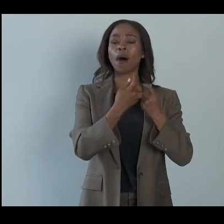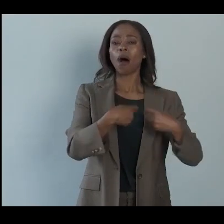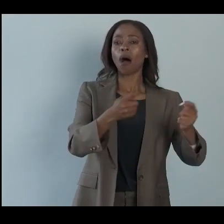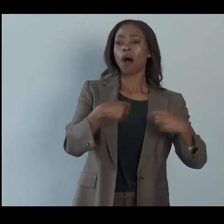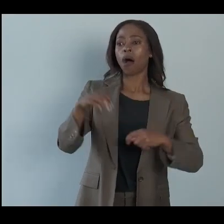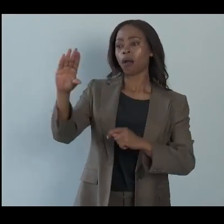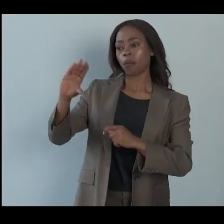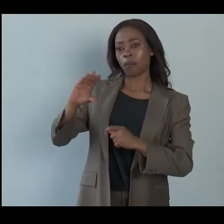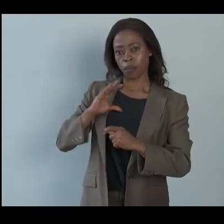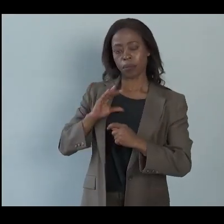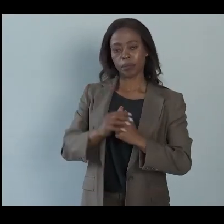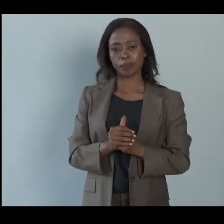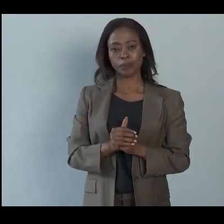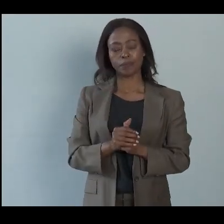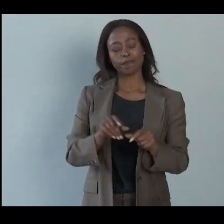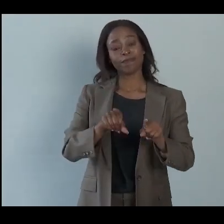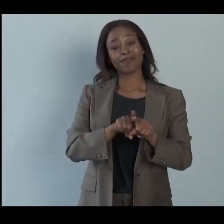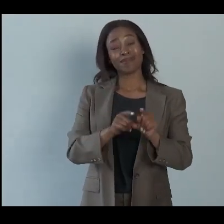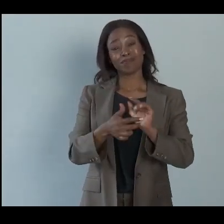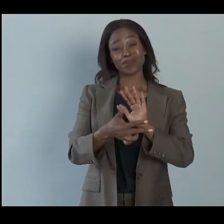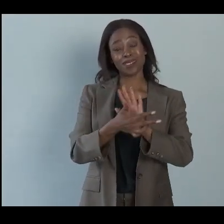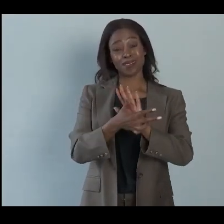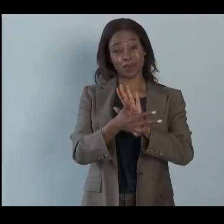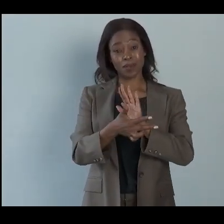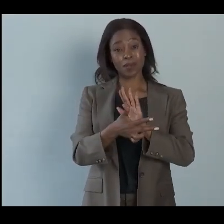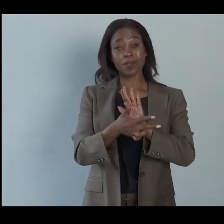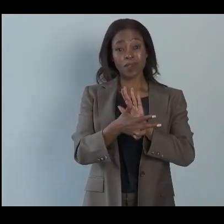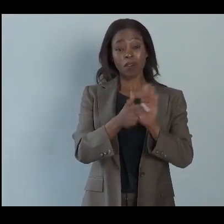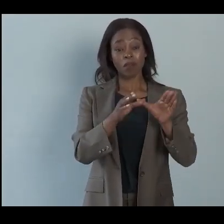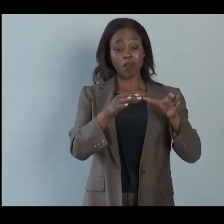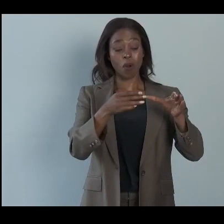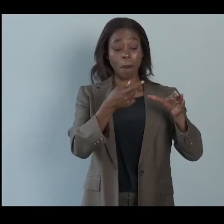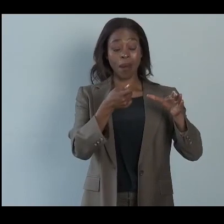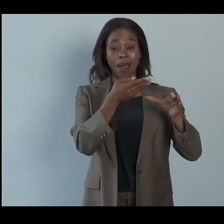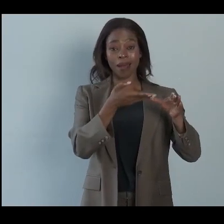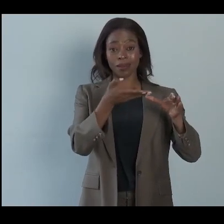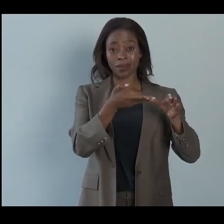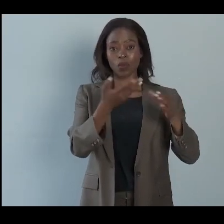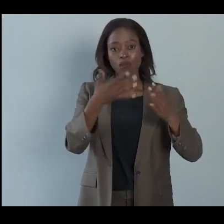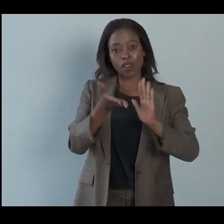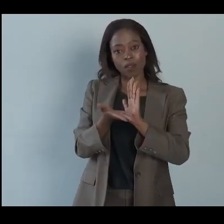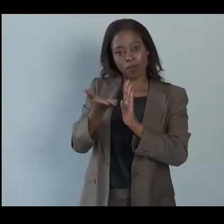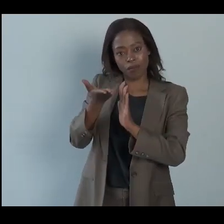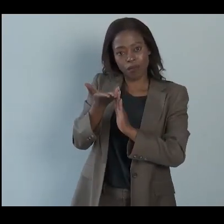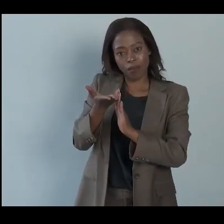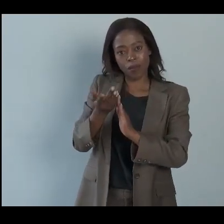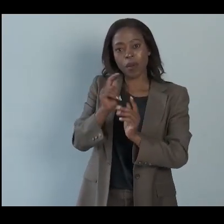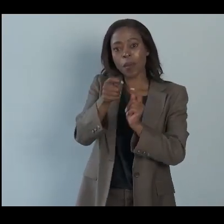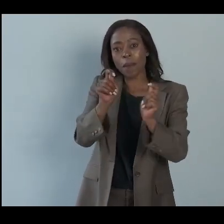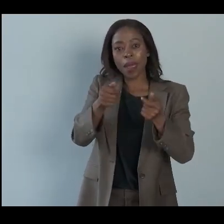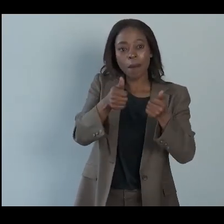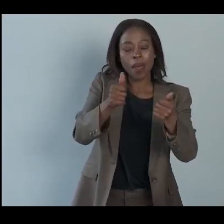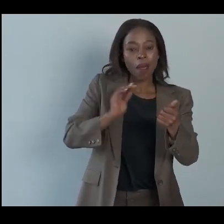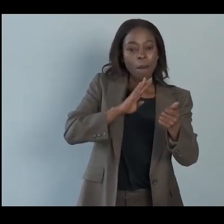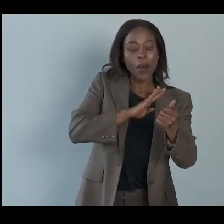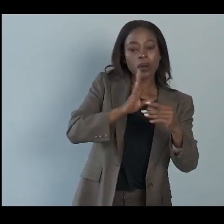opportunities. In line with the approved cash-generating ability of the group, we have increased our dividend payout. And with that, I'd